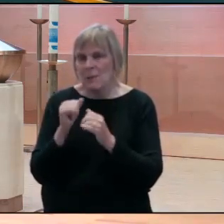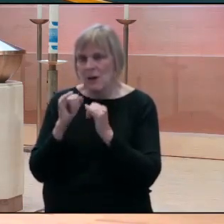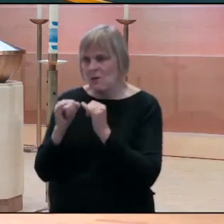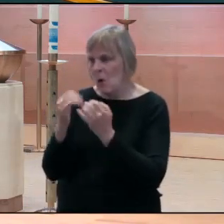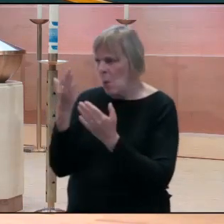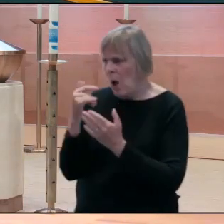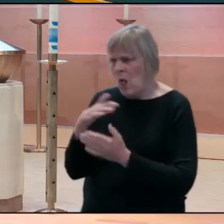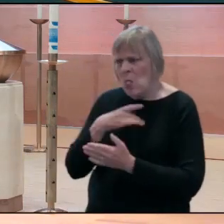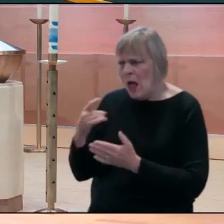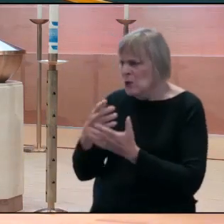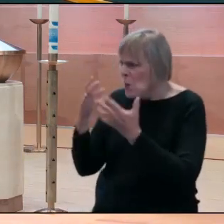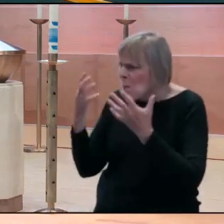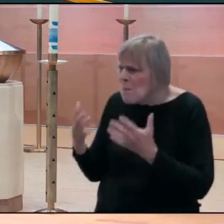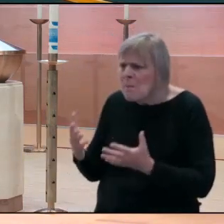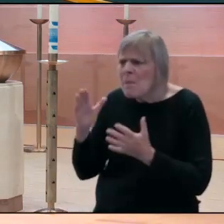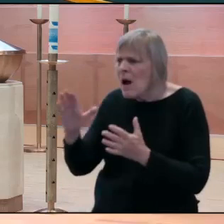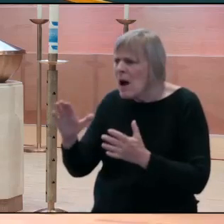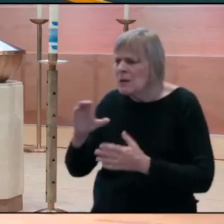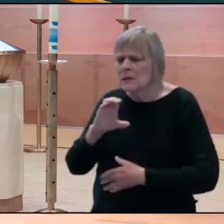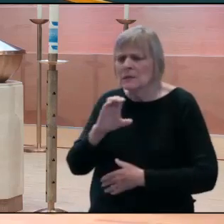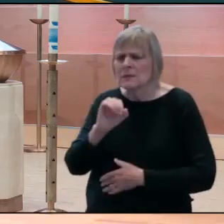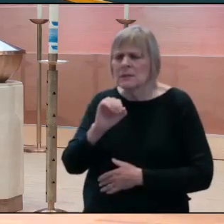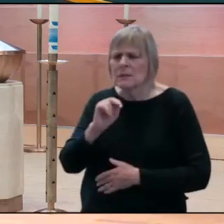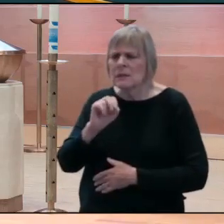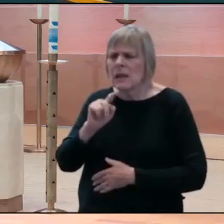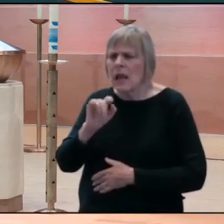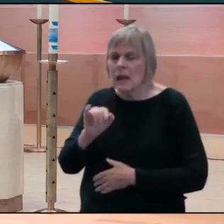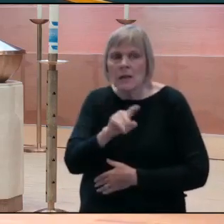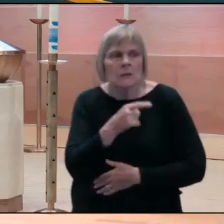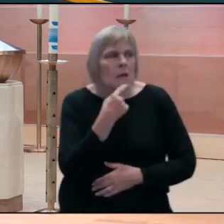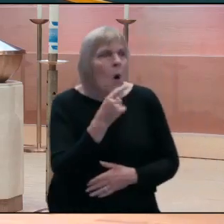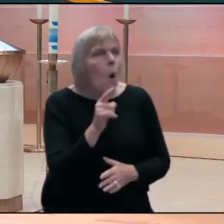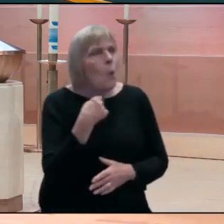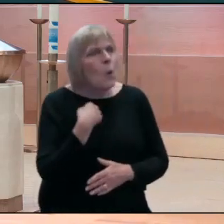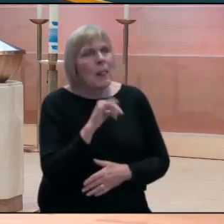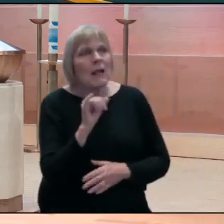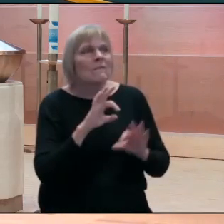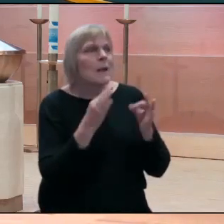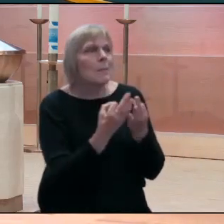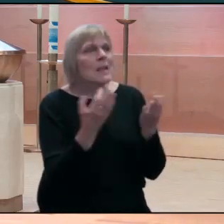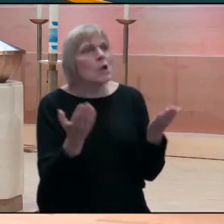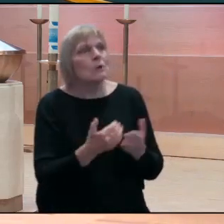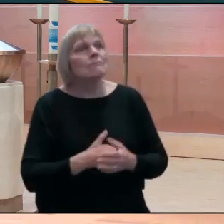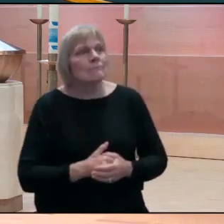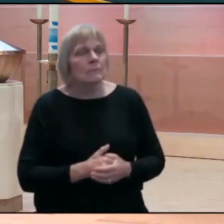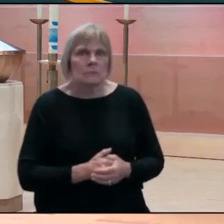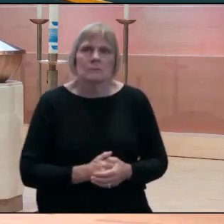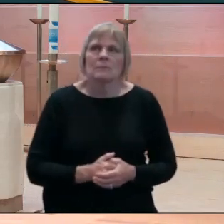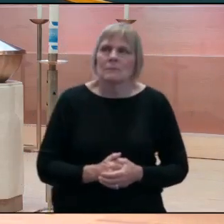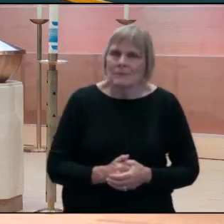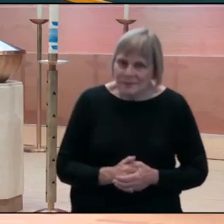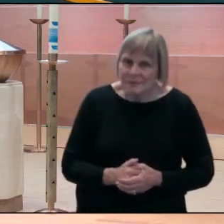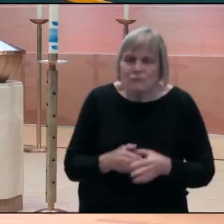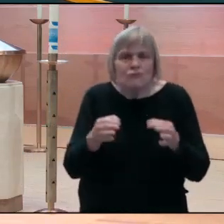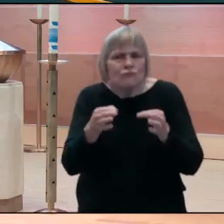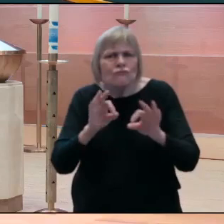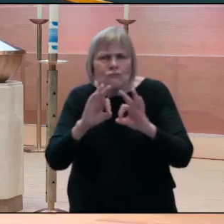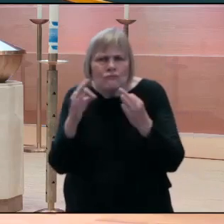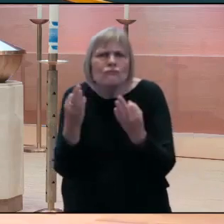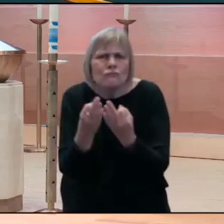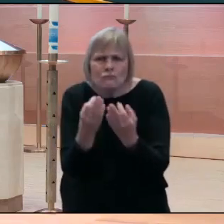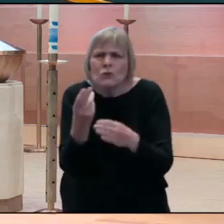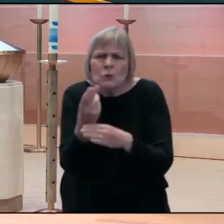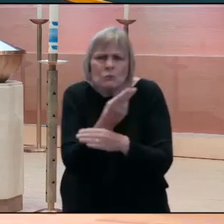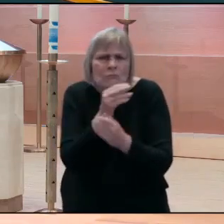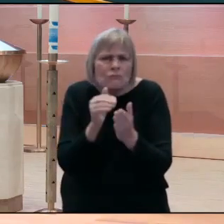why he likes it so much in Cincinnati now, and he's like, "Man, we're like a family here." Like, this description, it's